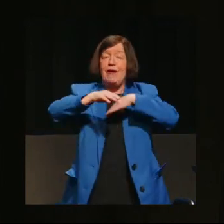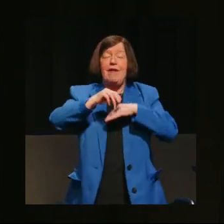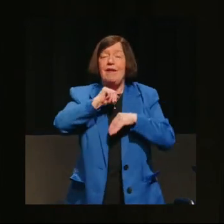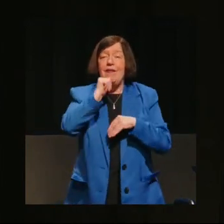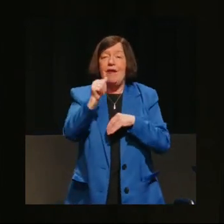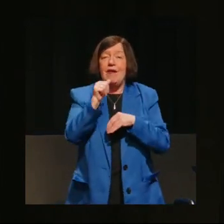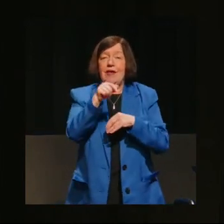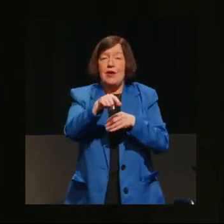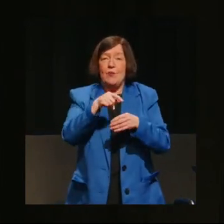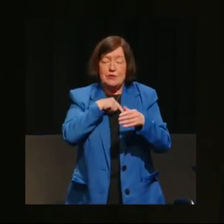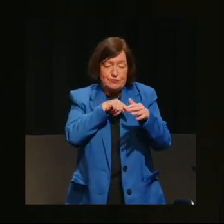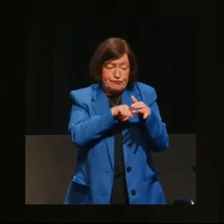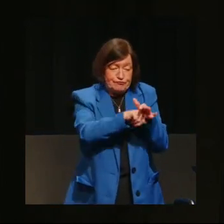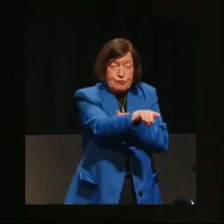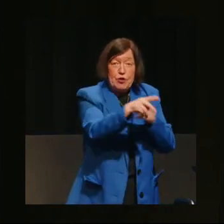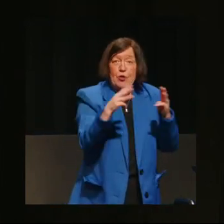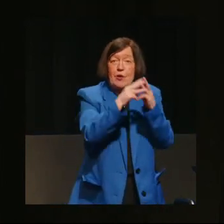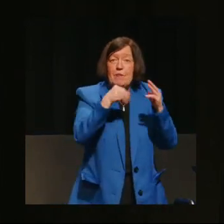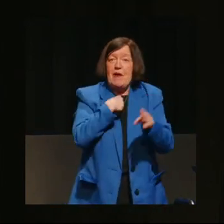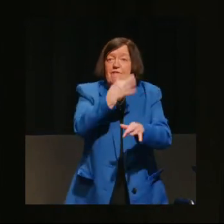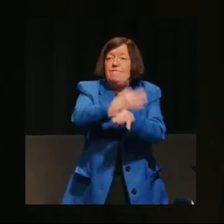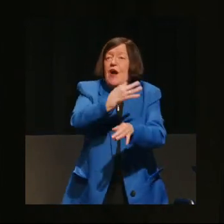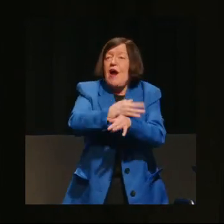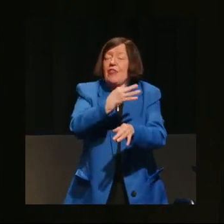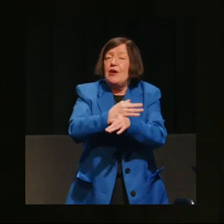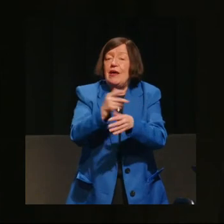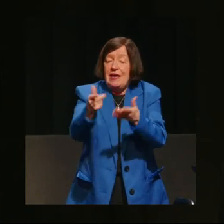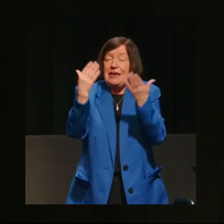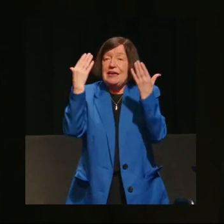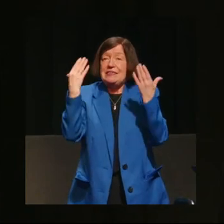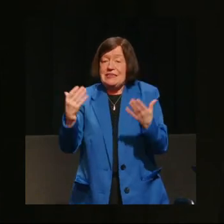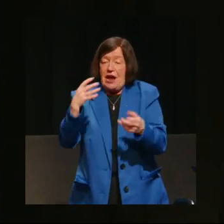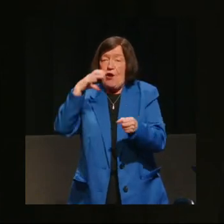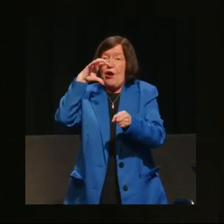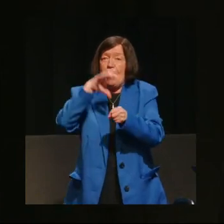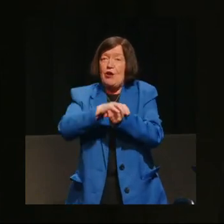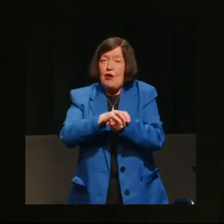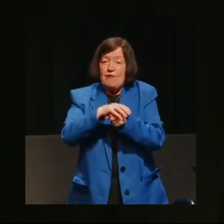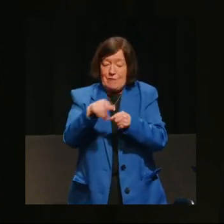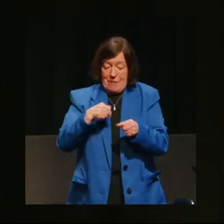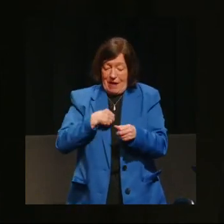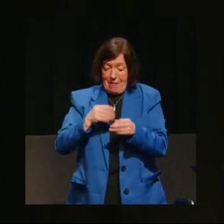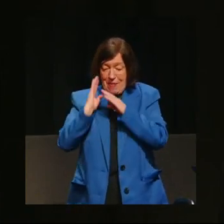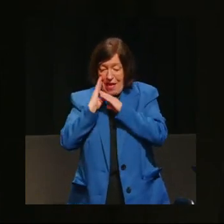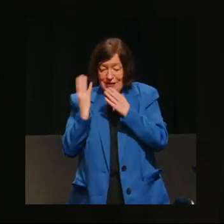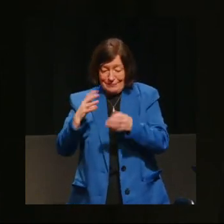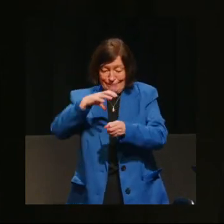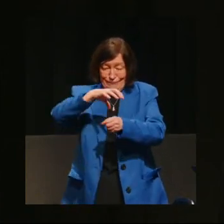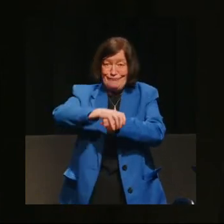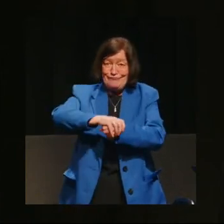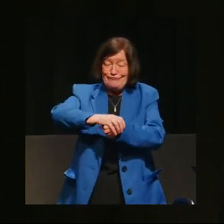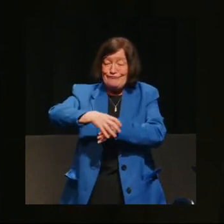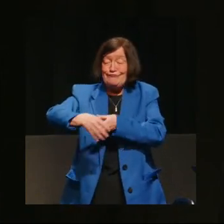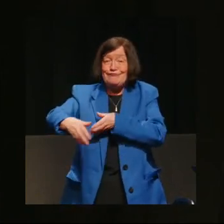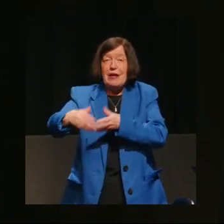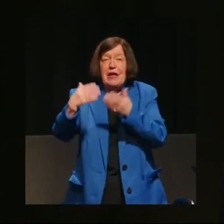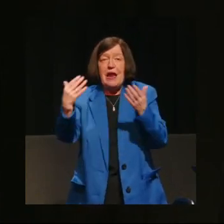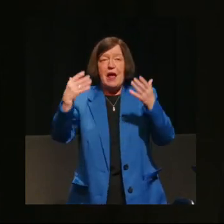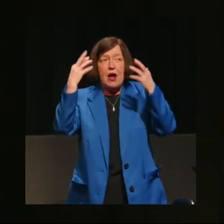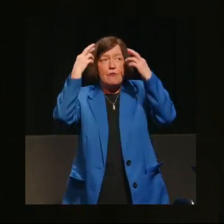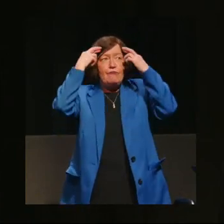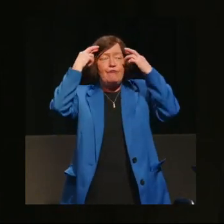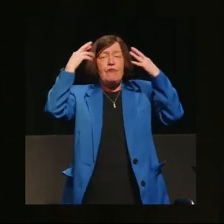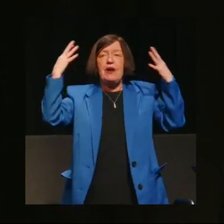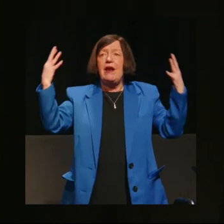it had been smuggled through the war by my father and is now covering the end of my bed. Only now do I